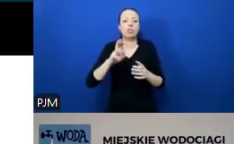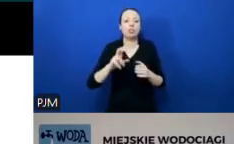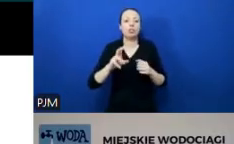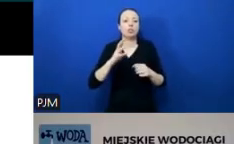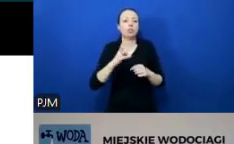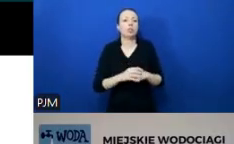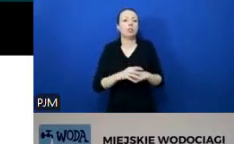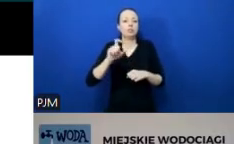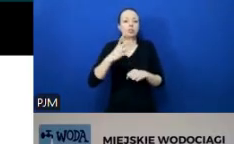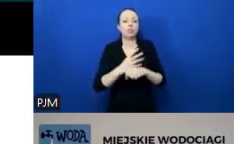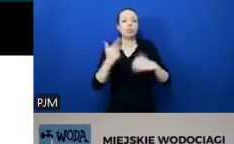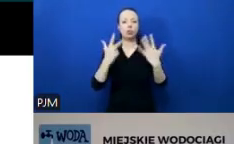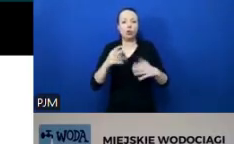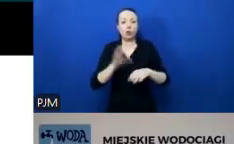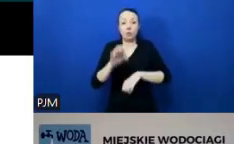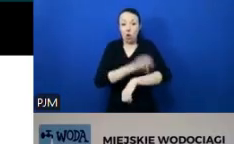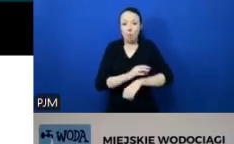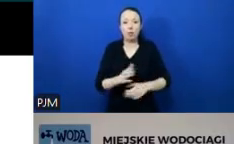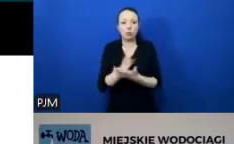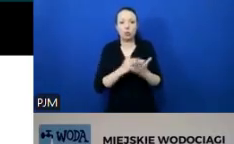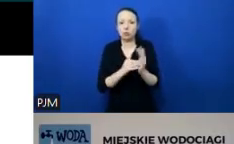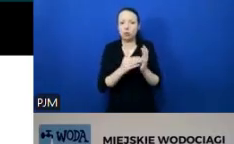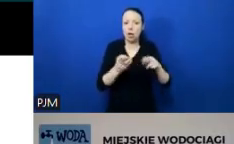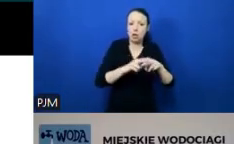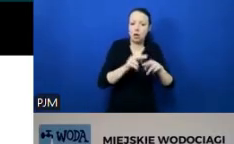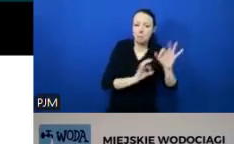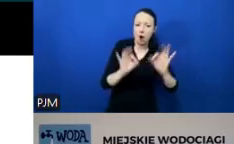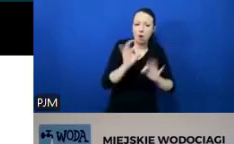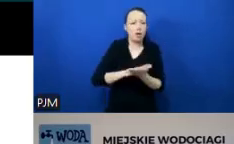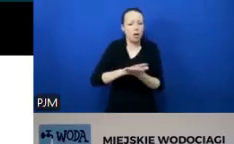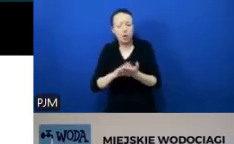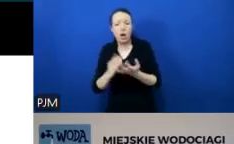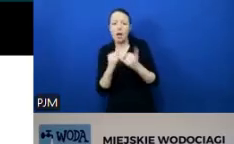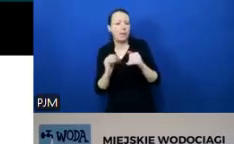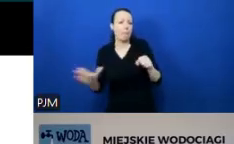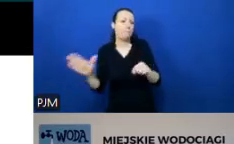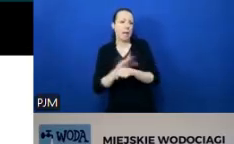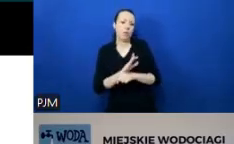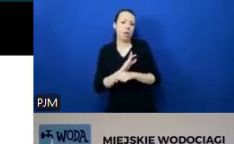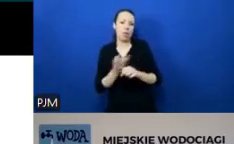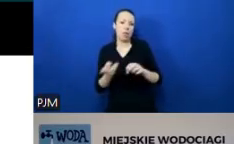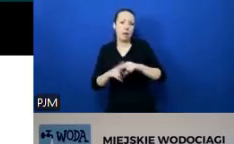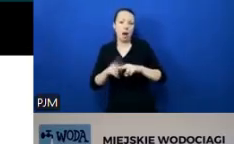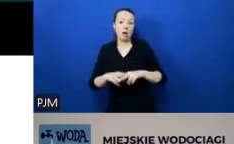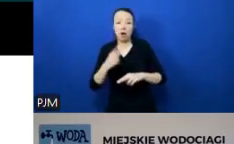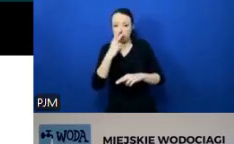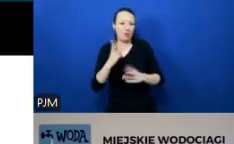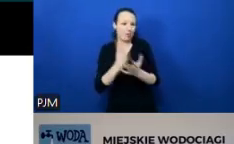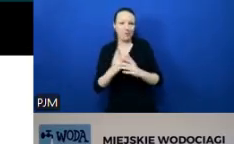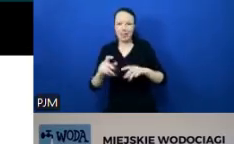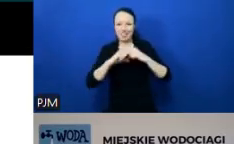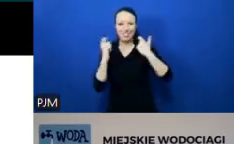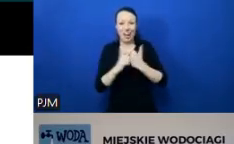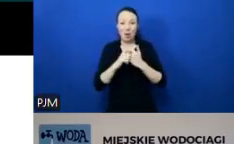248 kilometers acquired from the city. Some of them needed to be renovated or cleaning. So now we have